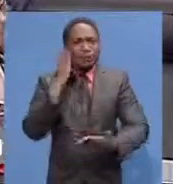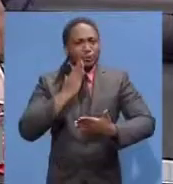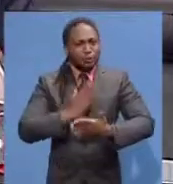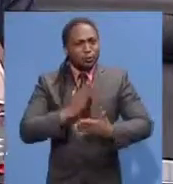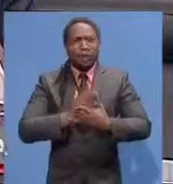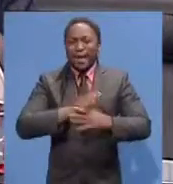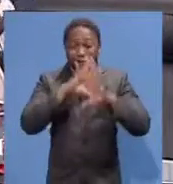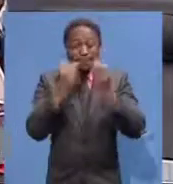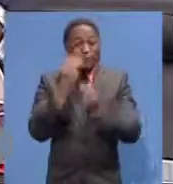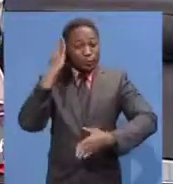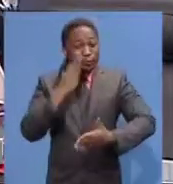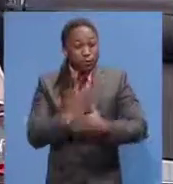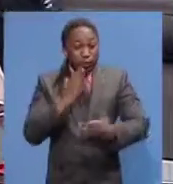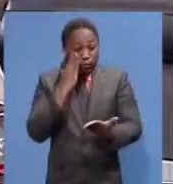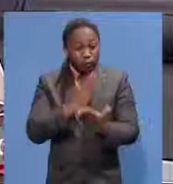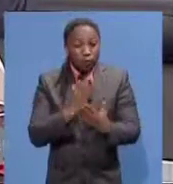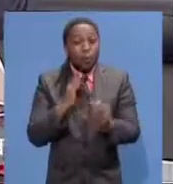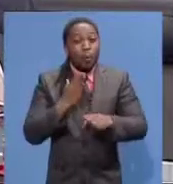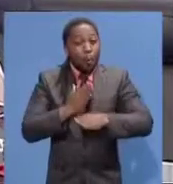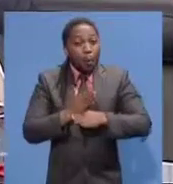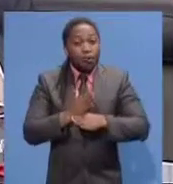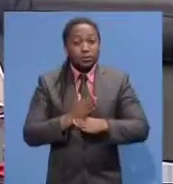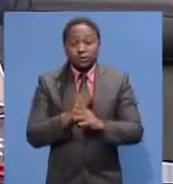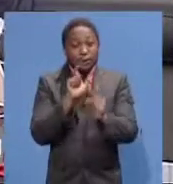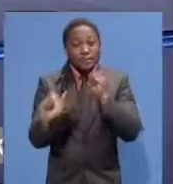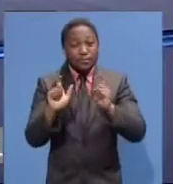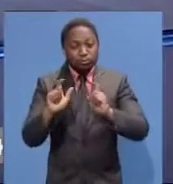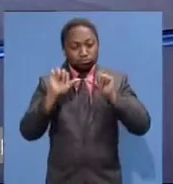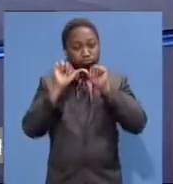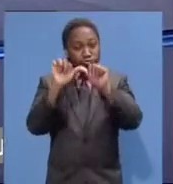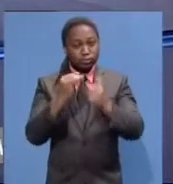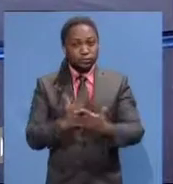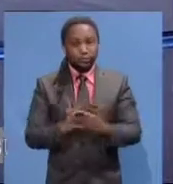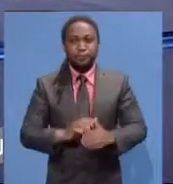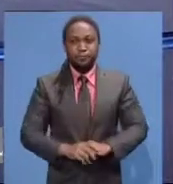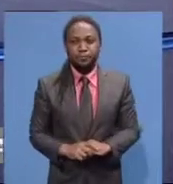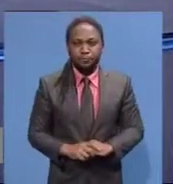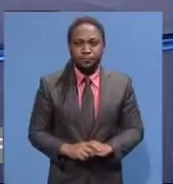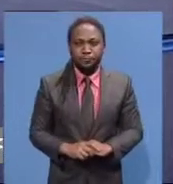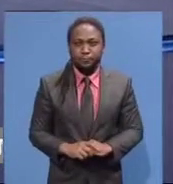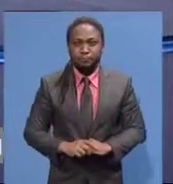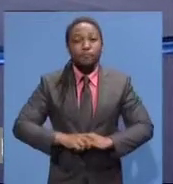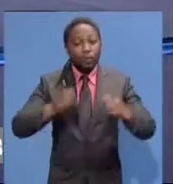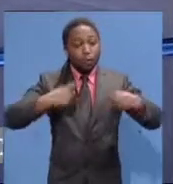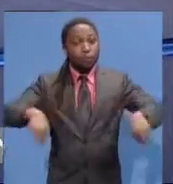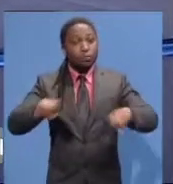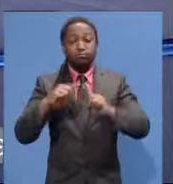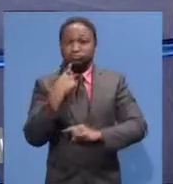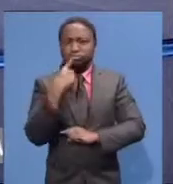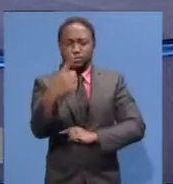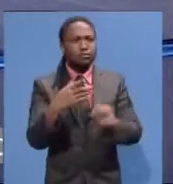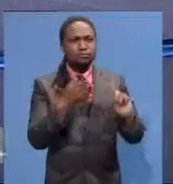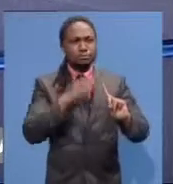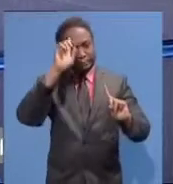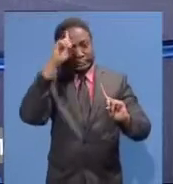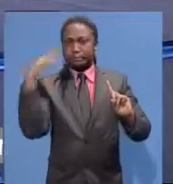it work so that we can advance our people forward. Now, we keep on saying that Utata was an extraordinary man, and which he